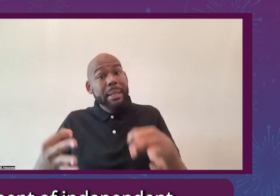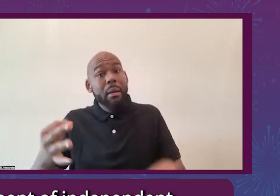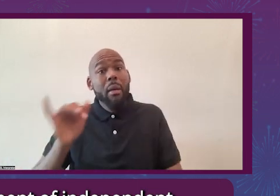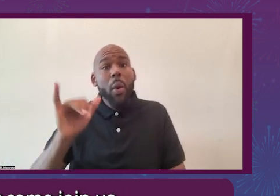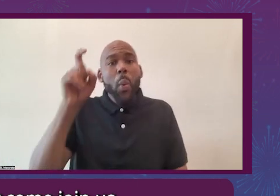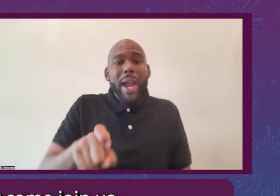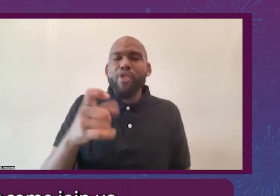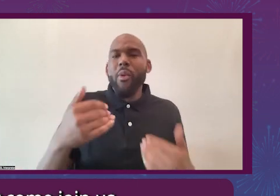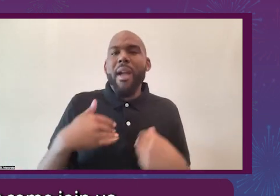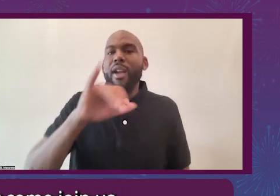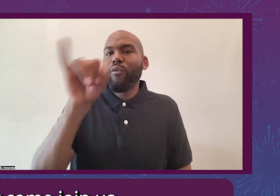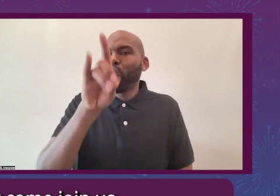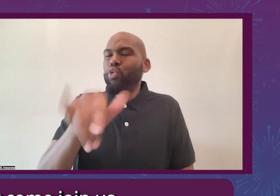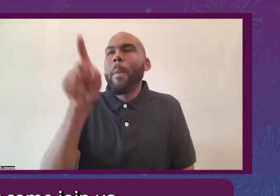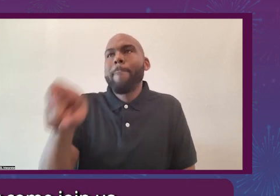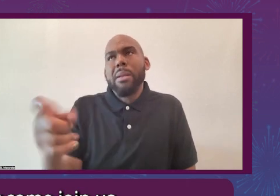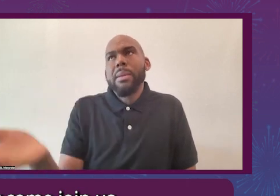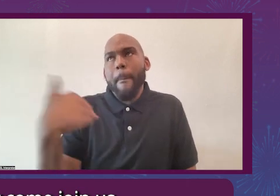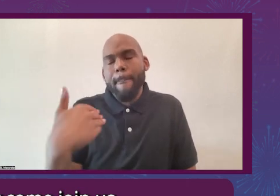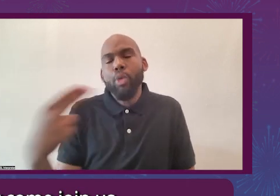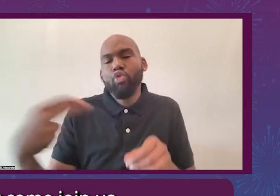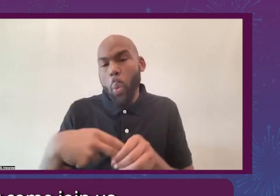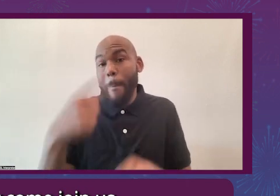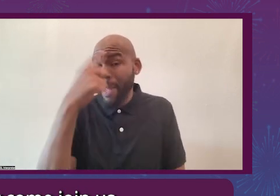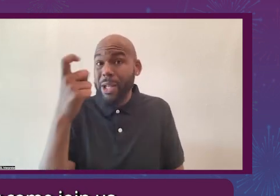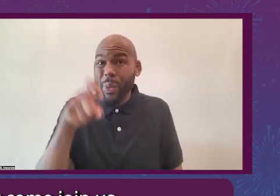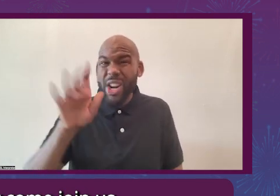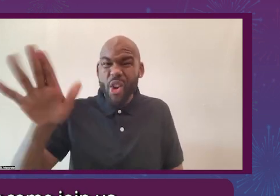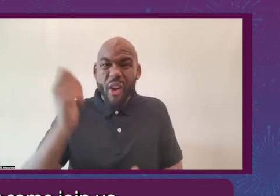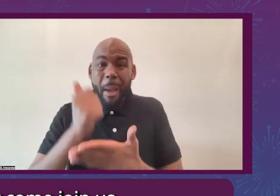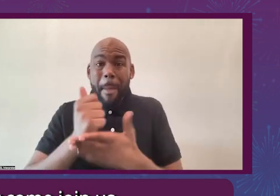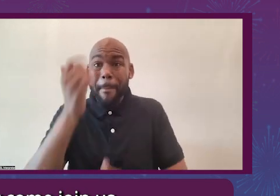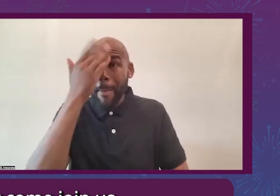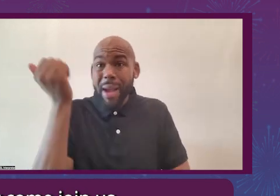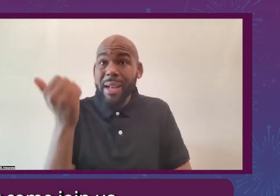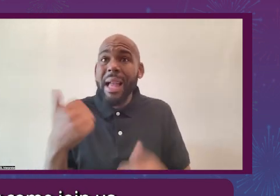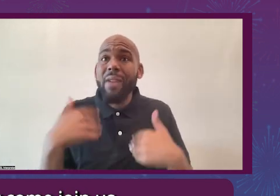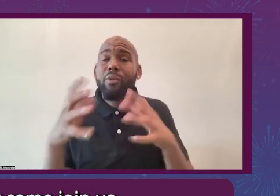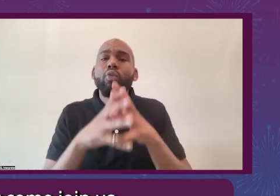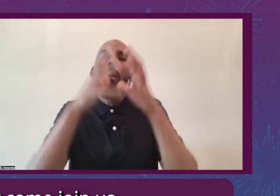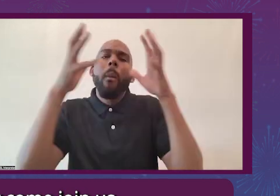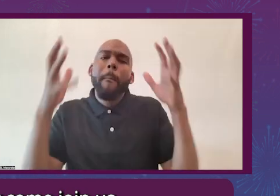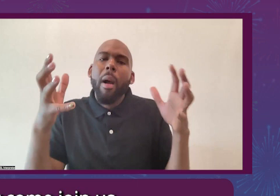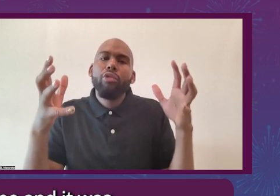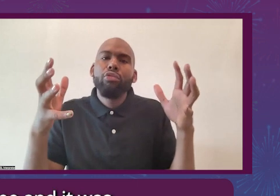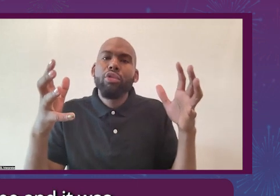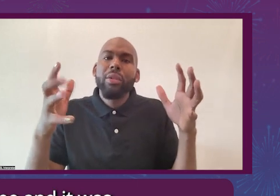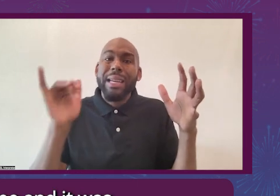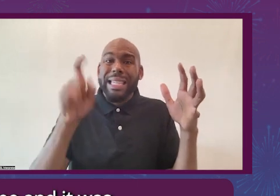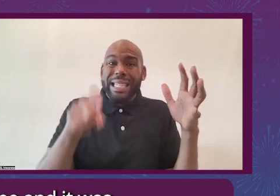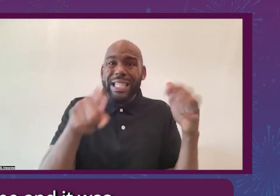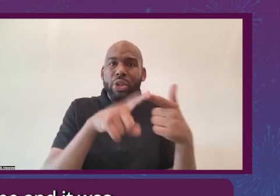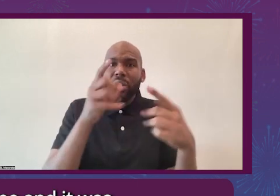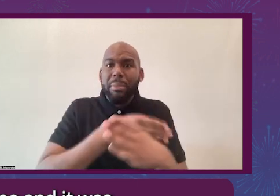We decided that we absolutely had to have Judy come join us because we needed her help, because there was so